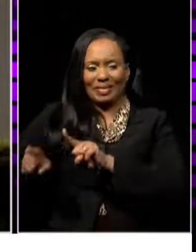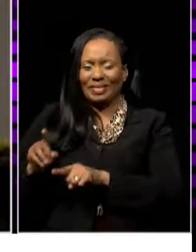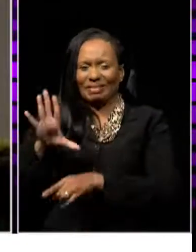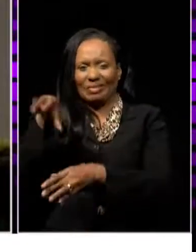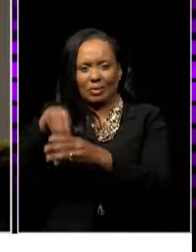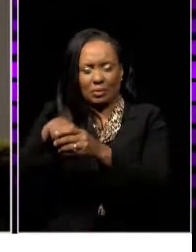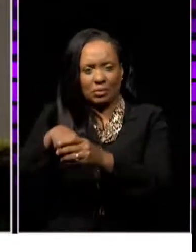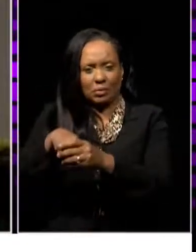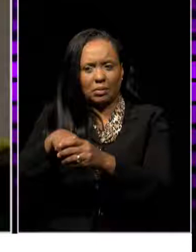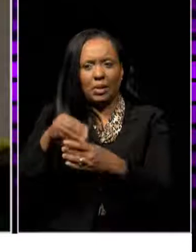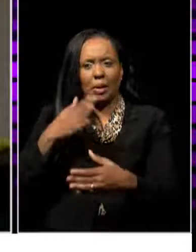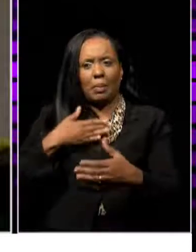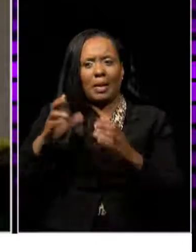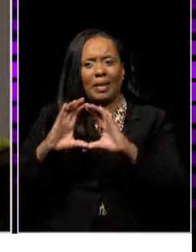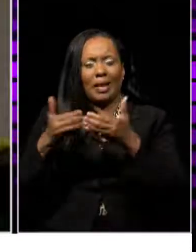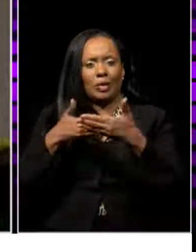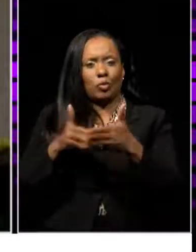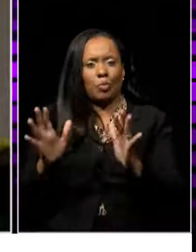So